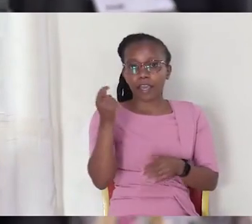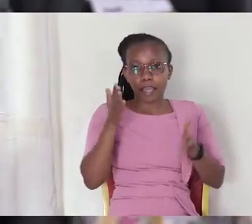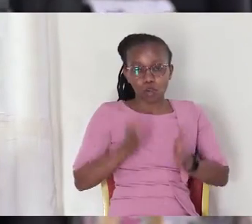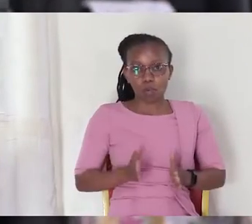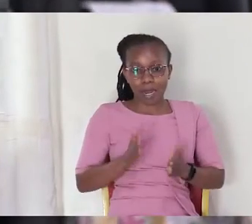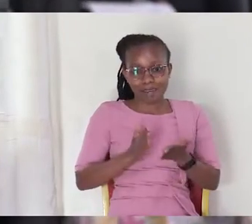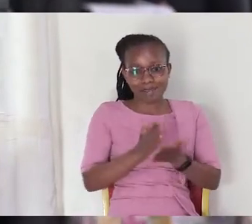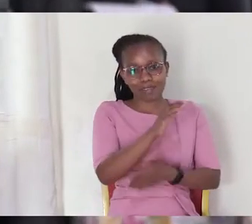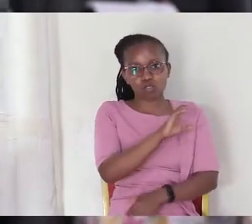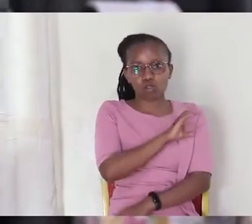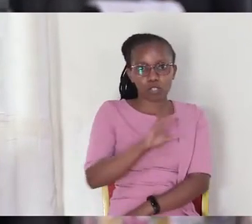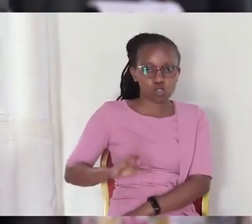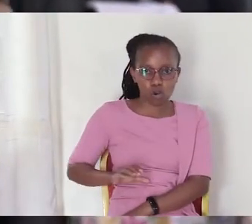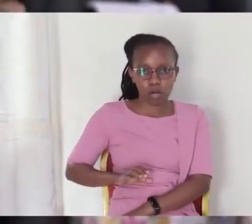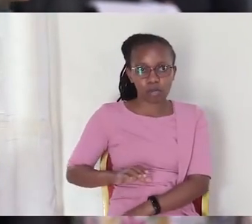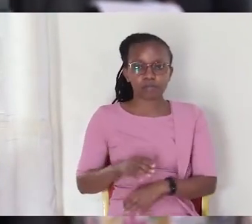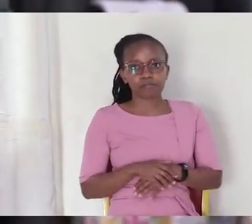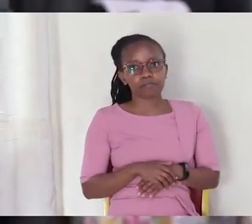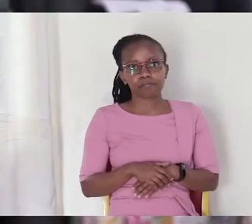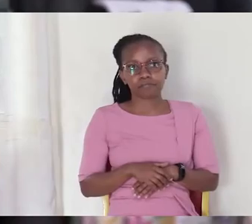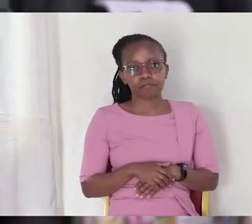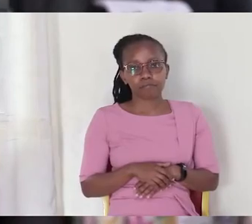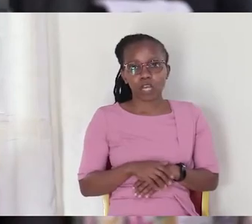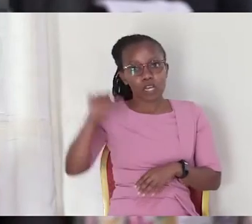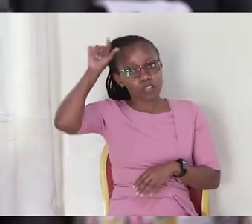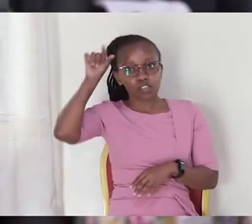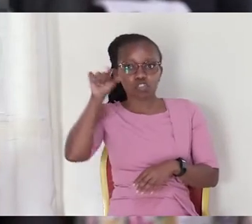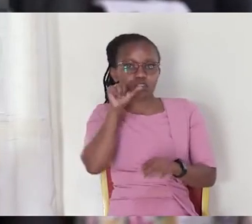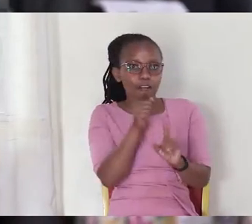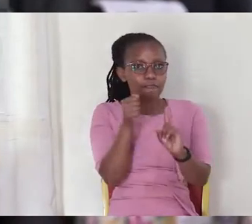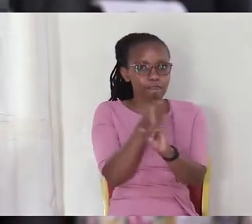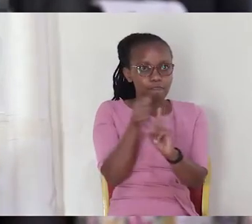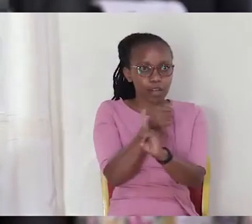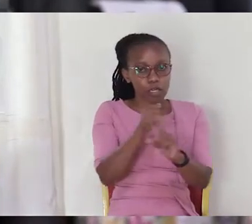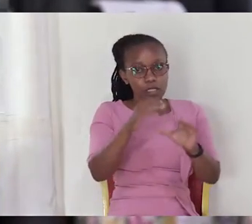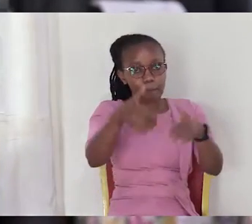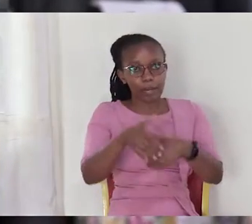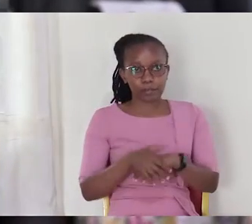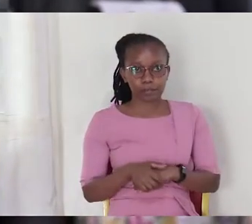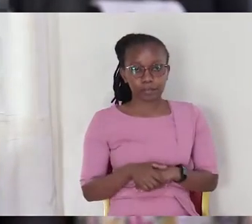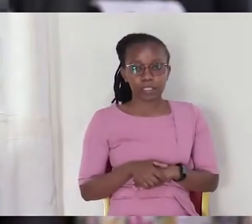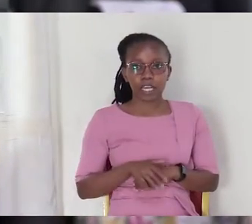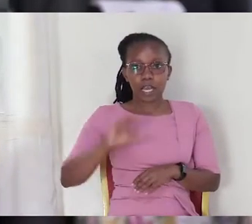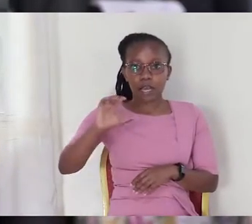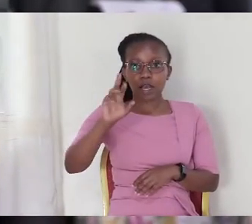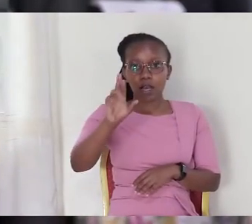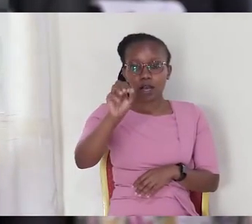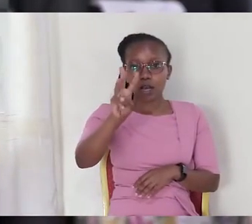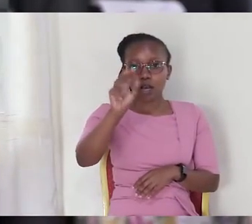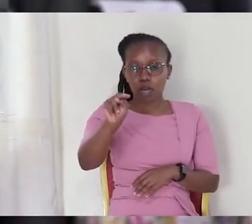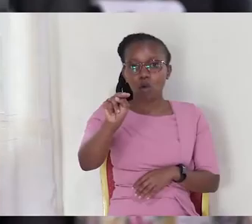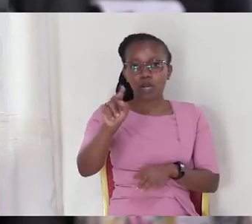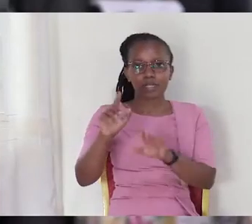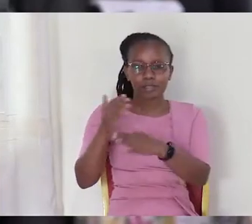society. Crew is here on gender violence. Desi, Crown Trust, ILOG is